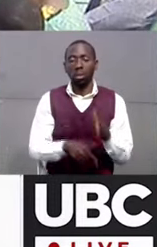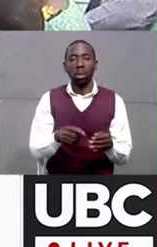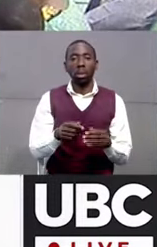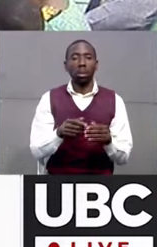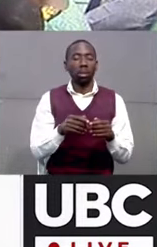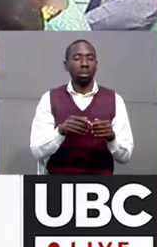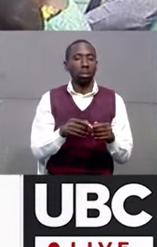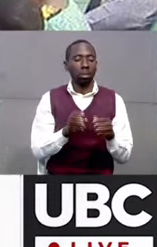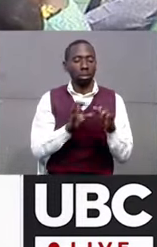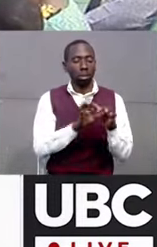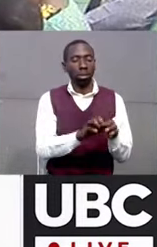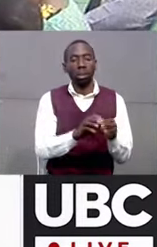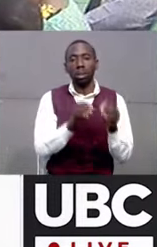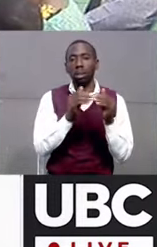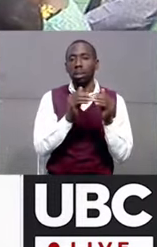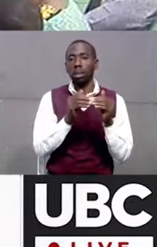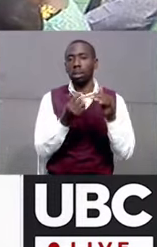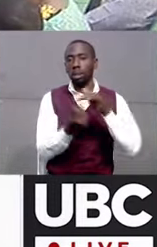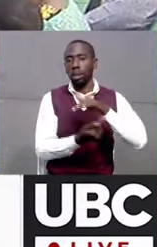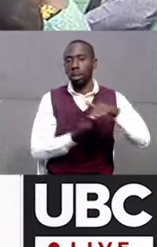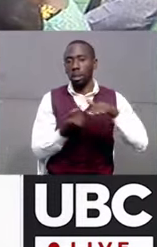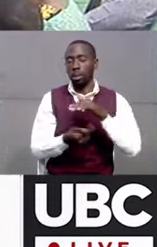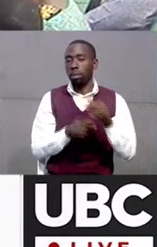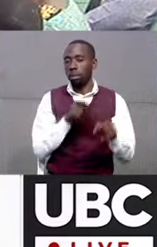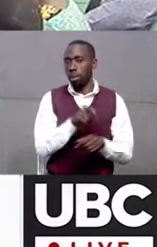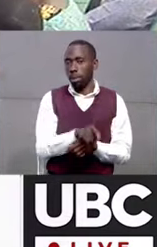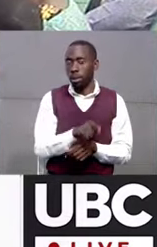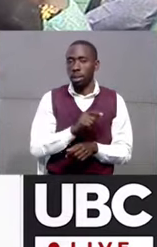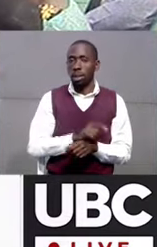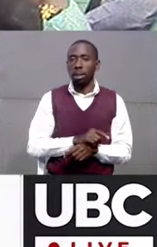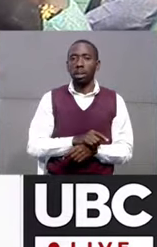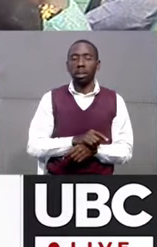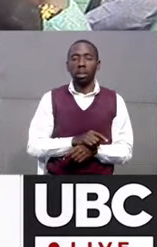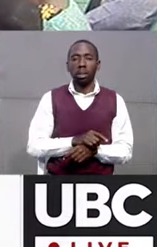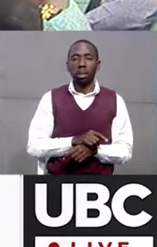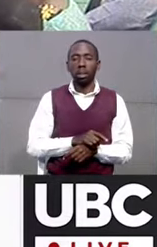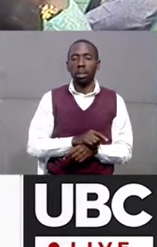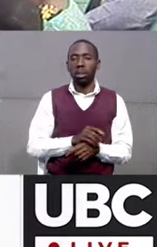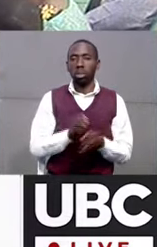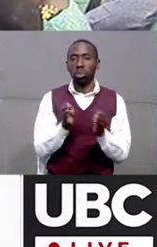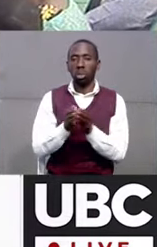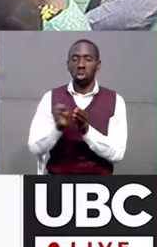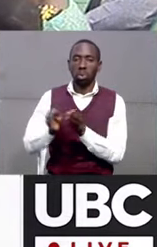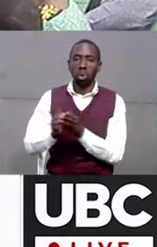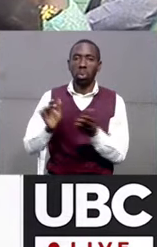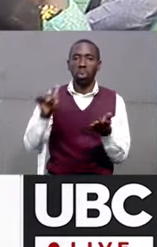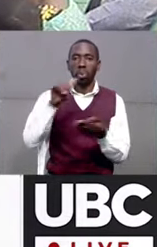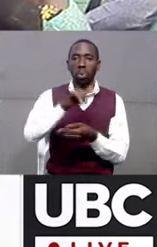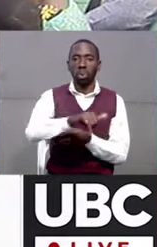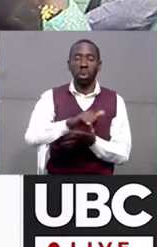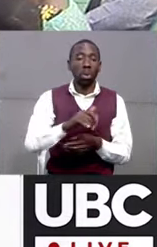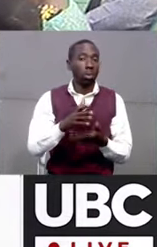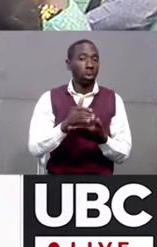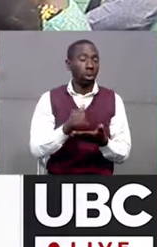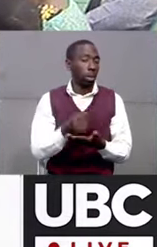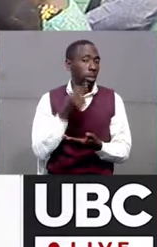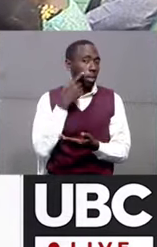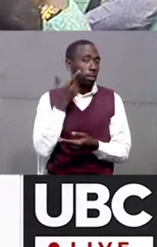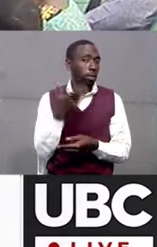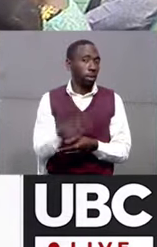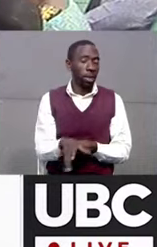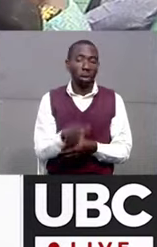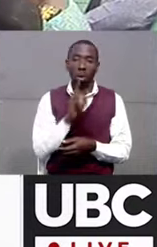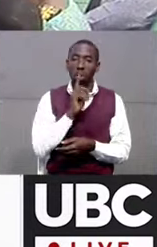status of these airstrips and what is the strategic plan, because we have seen directives by the president